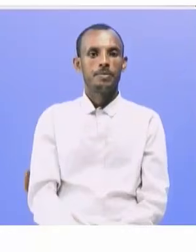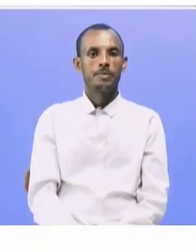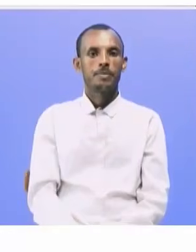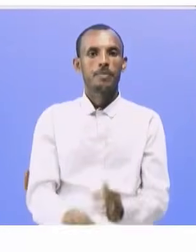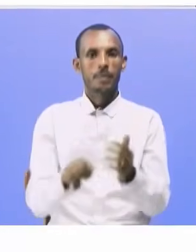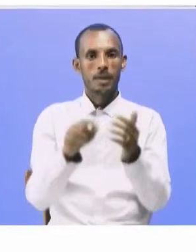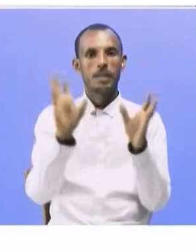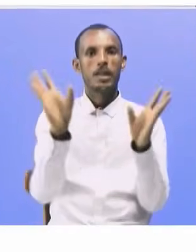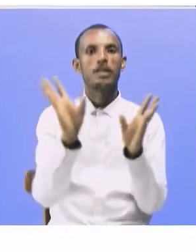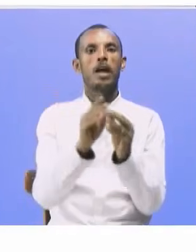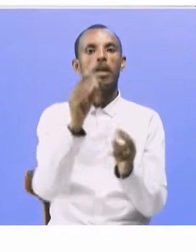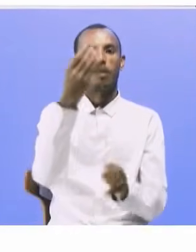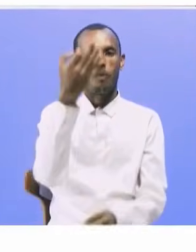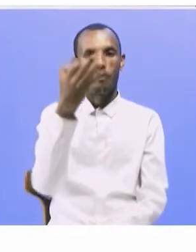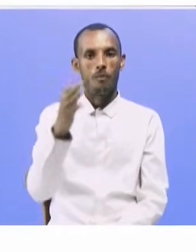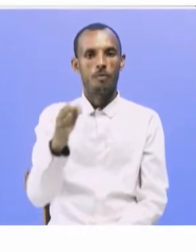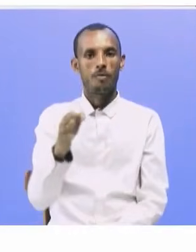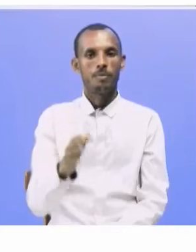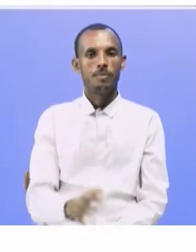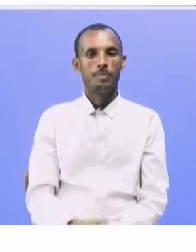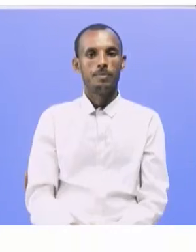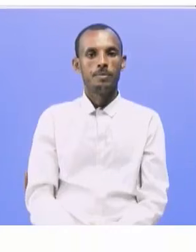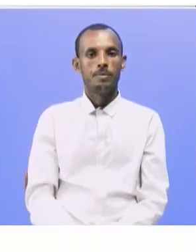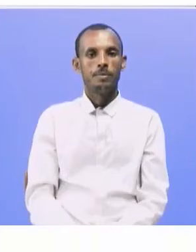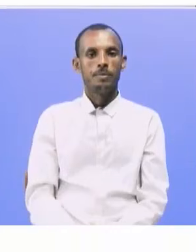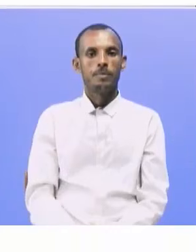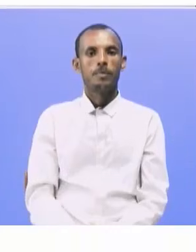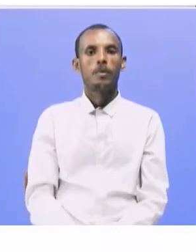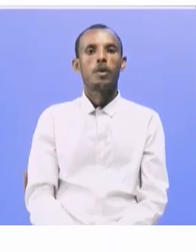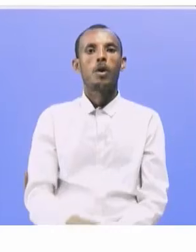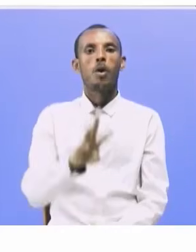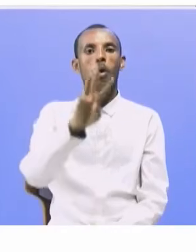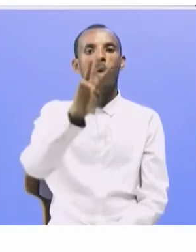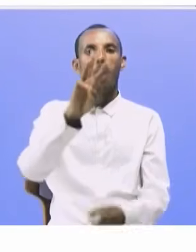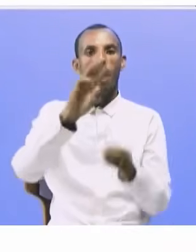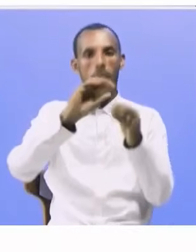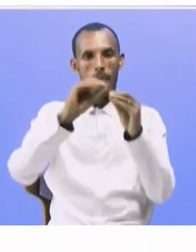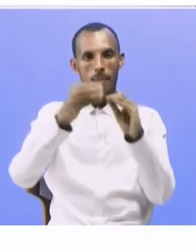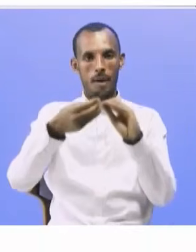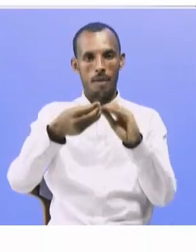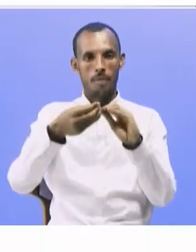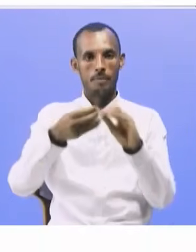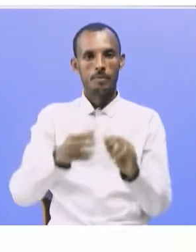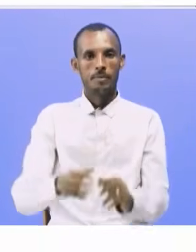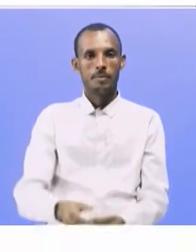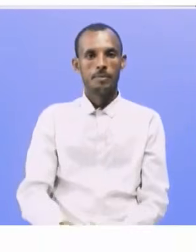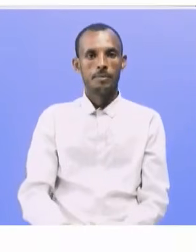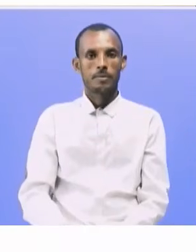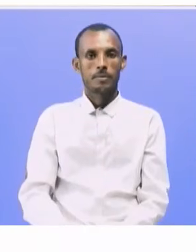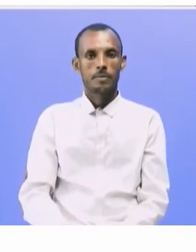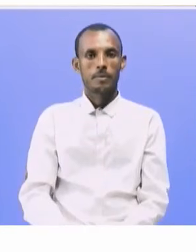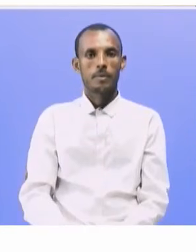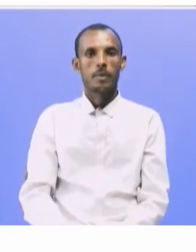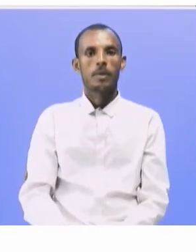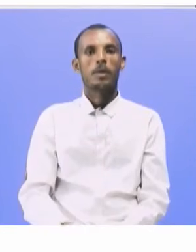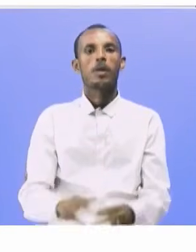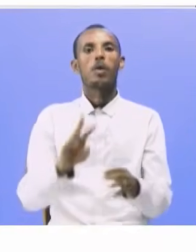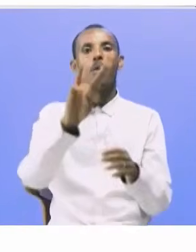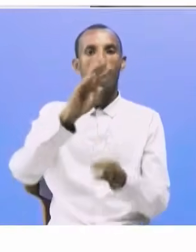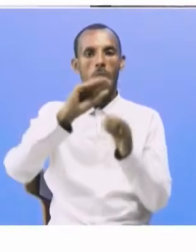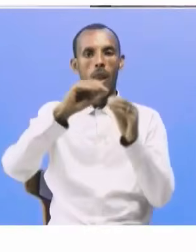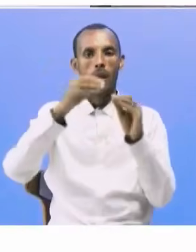The set of whole numbers whole